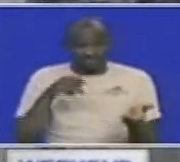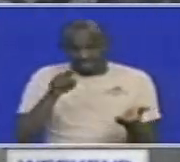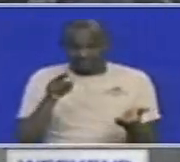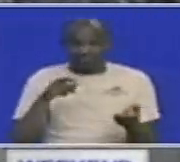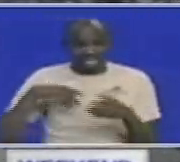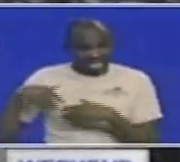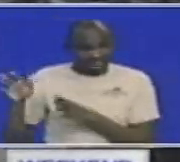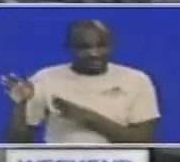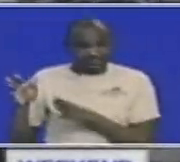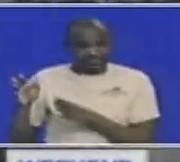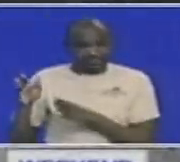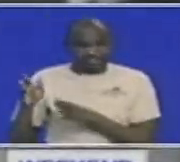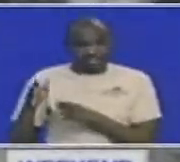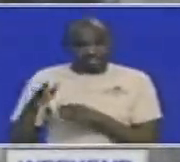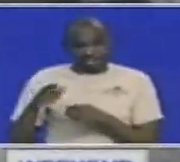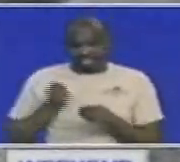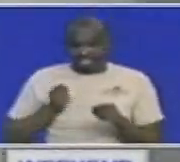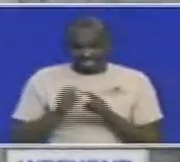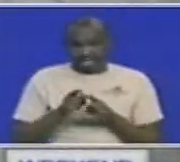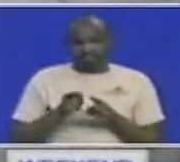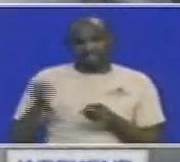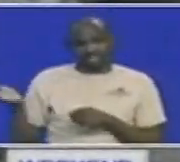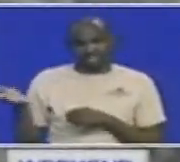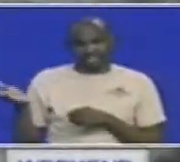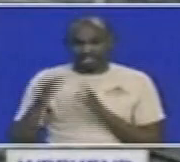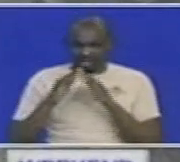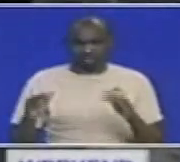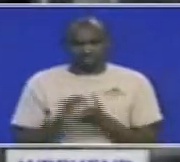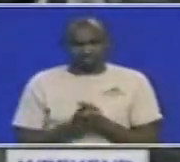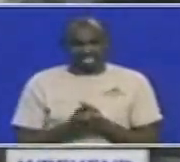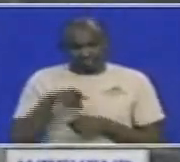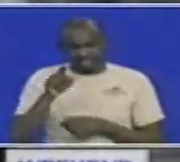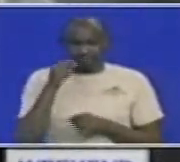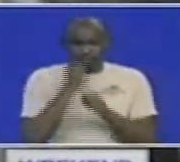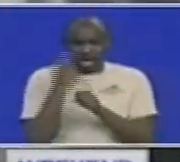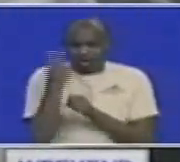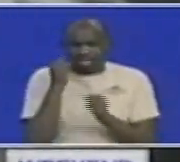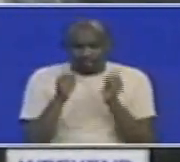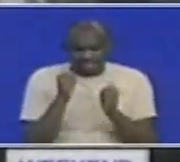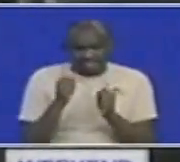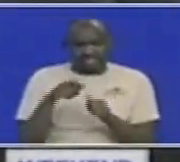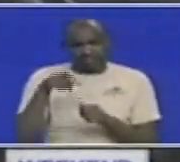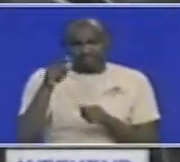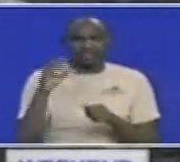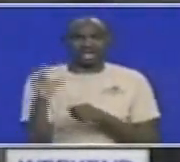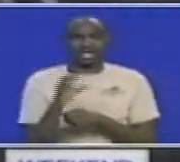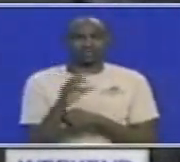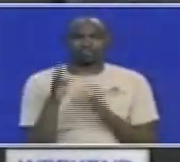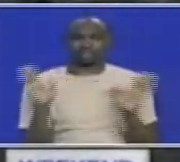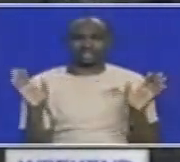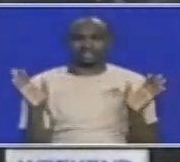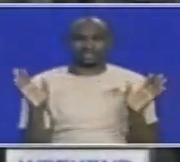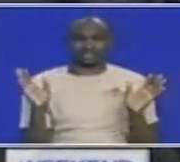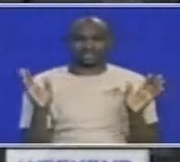his single mother and siblings. The only work he's able to get is that of a casual worker at